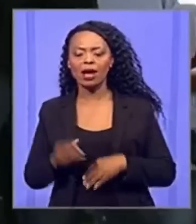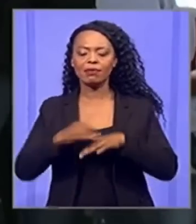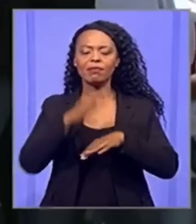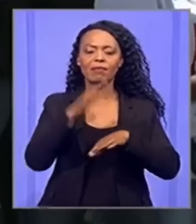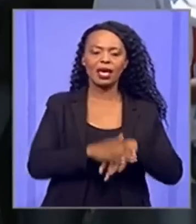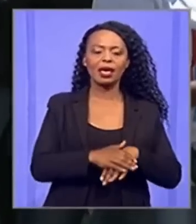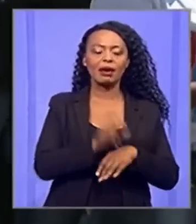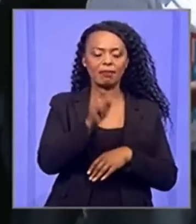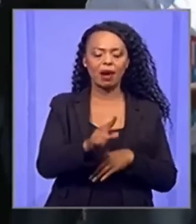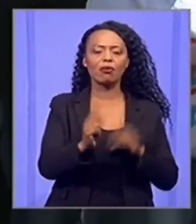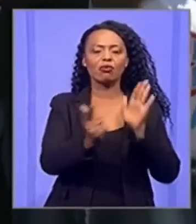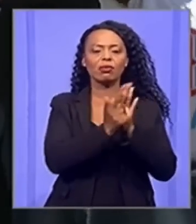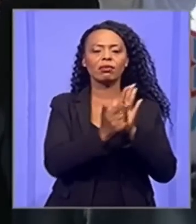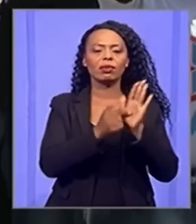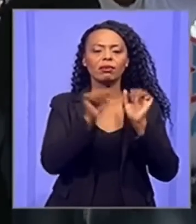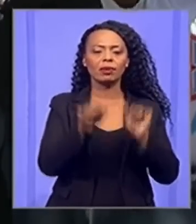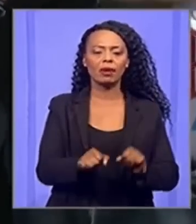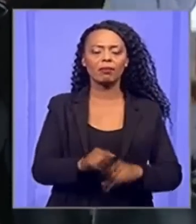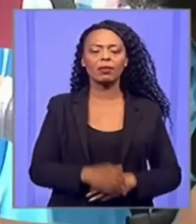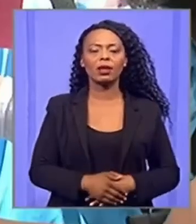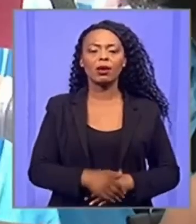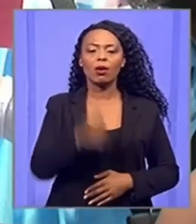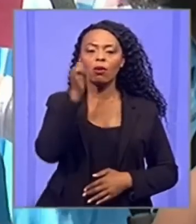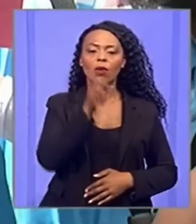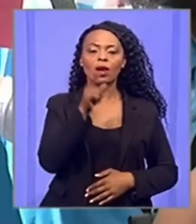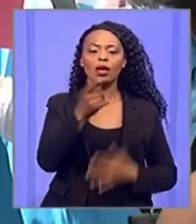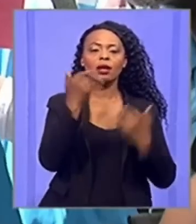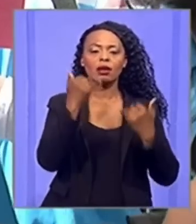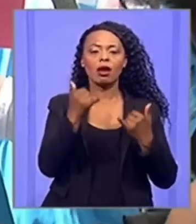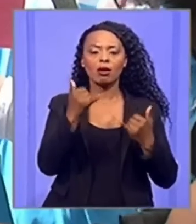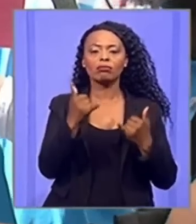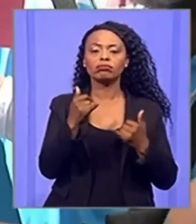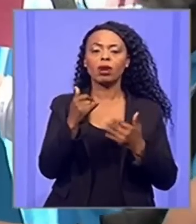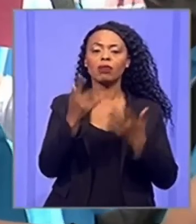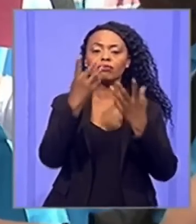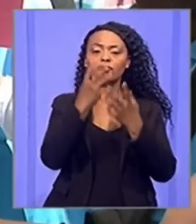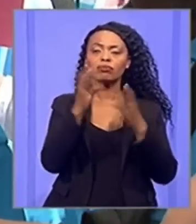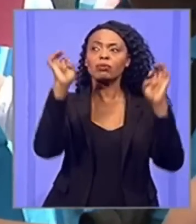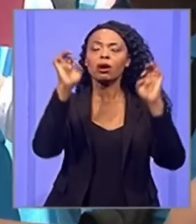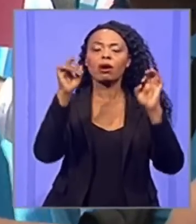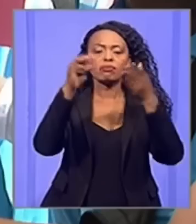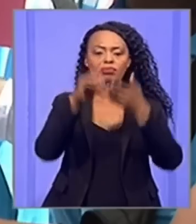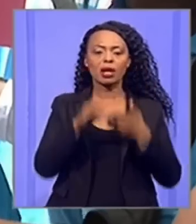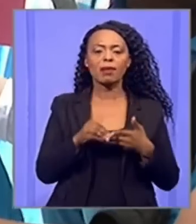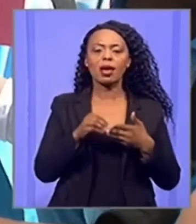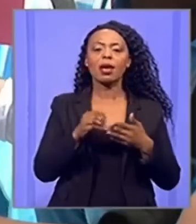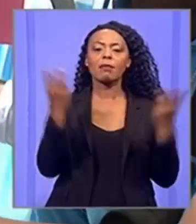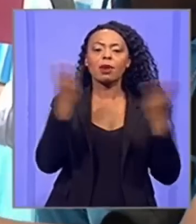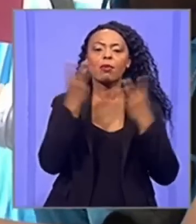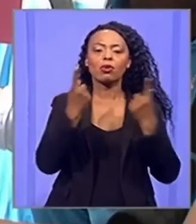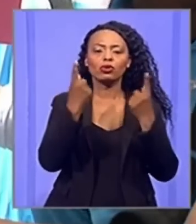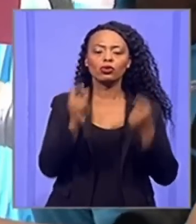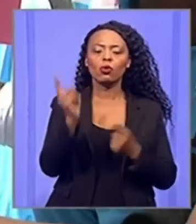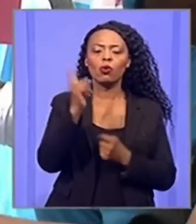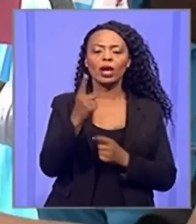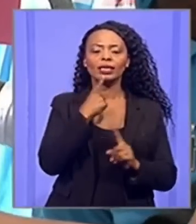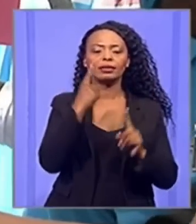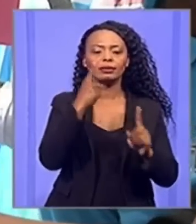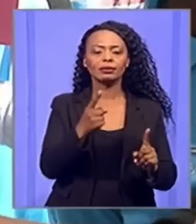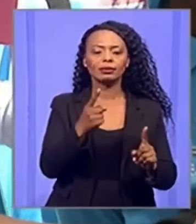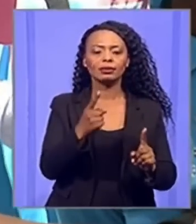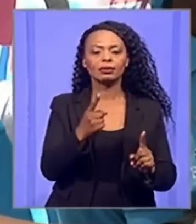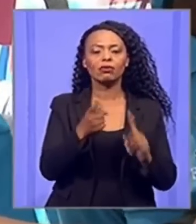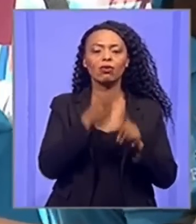When rebellion comes into the world, when rebellion comes, people do what God calls abomination.